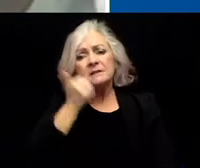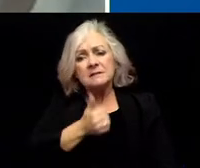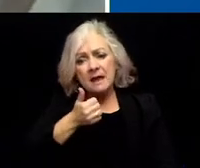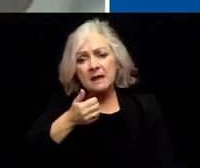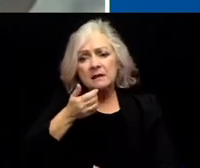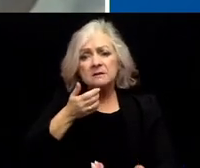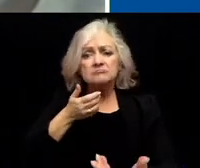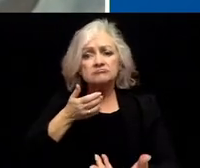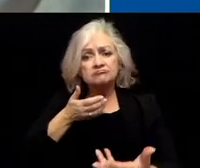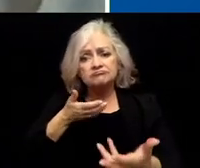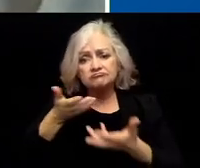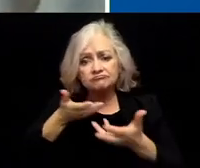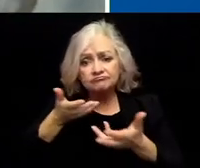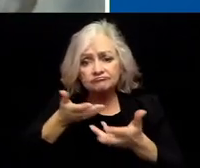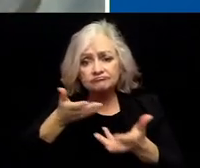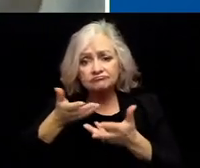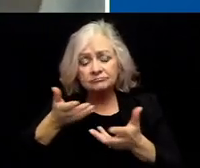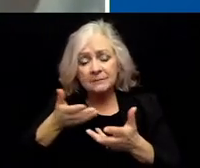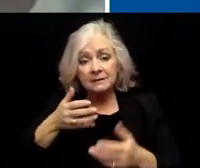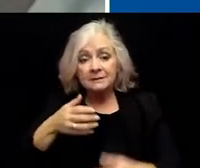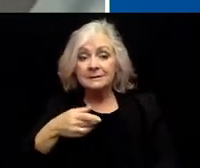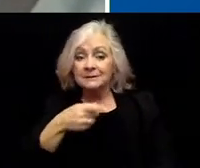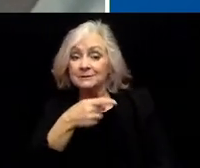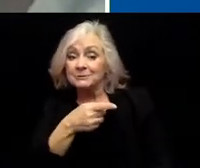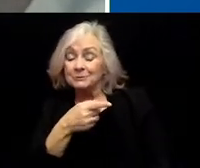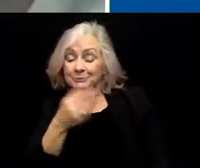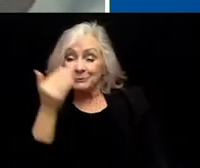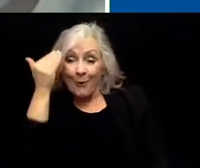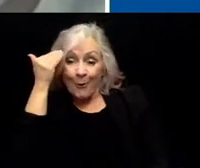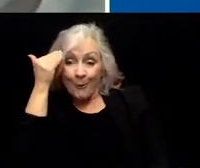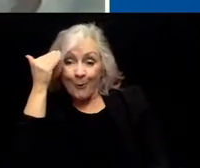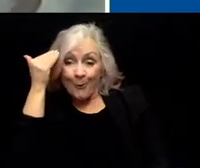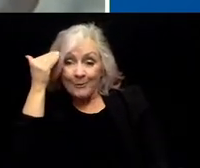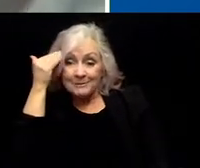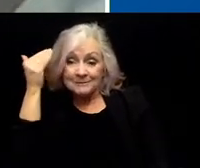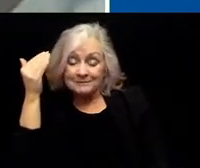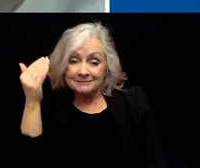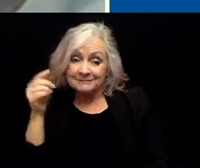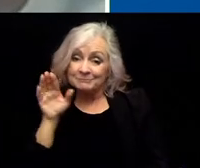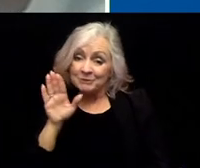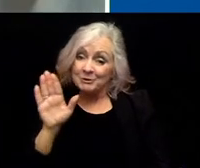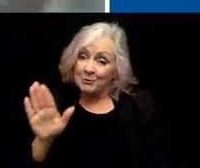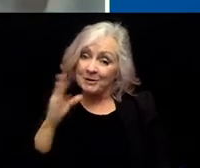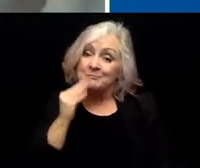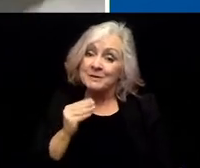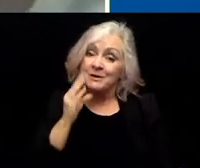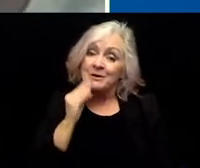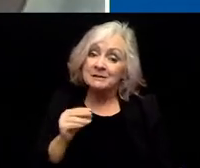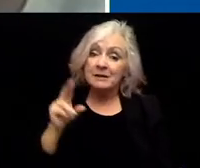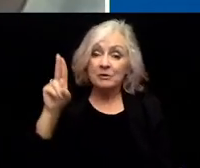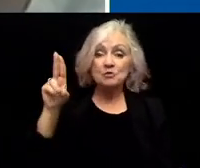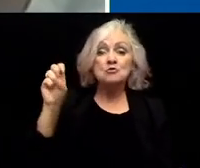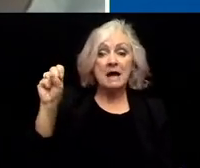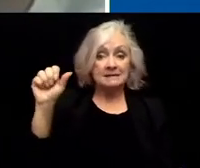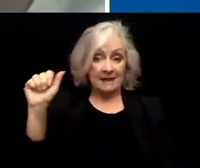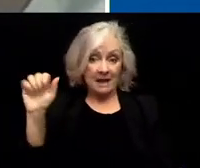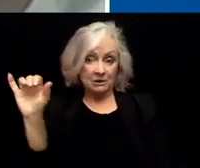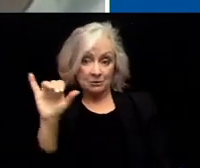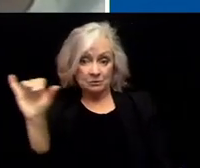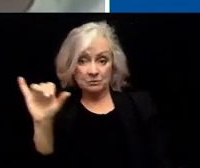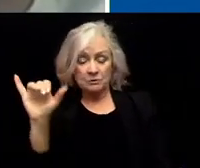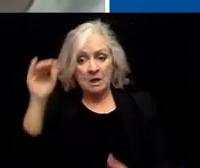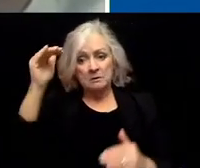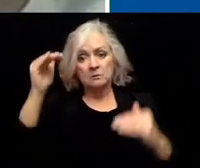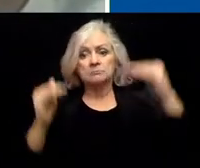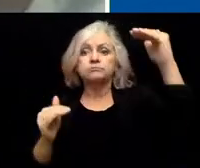It wouldn't come as a surprise to you, Mike, and it certainly wouldn't come as a surprise to anyone in the US, that there's a disproportionate number of people with